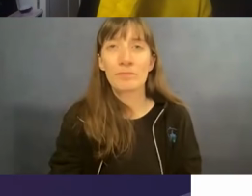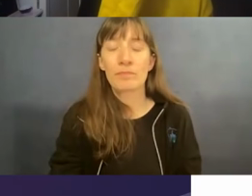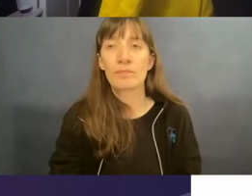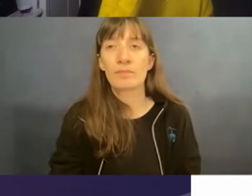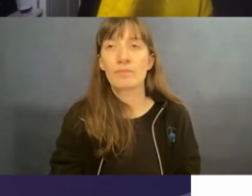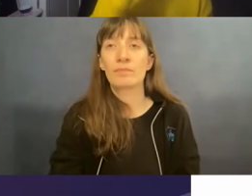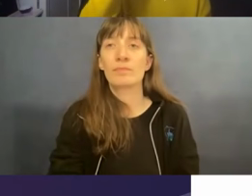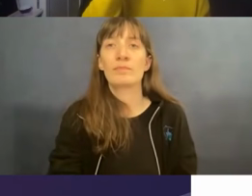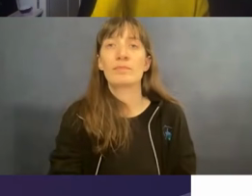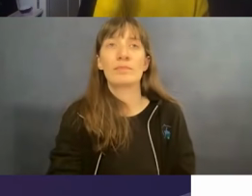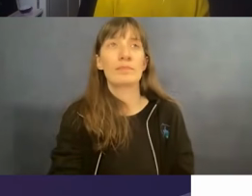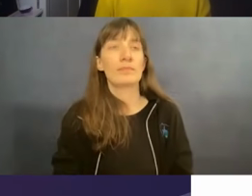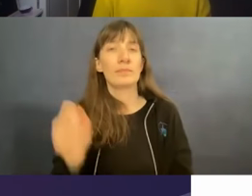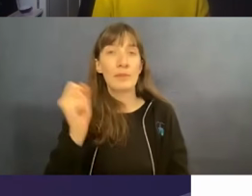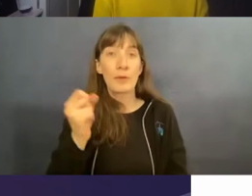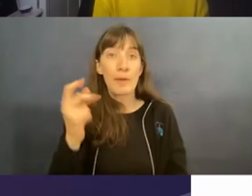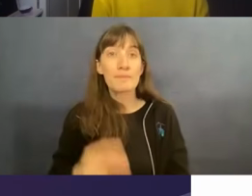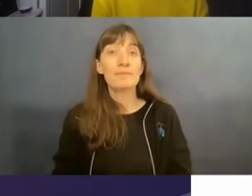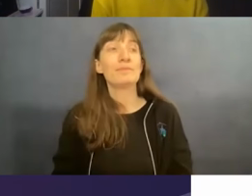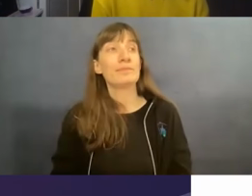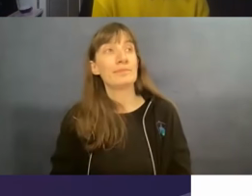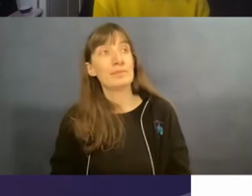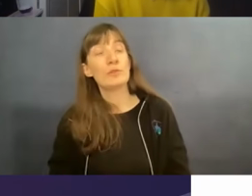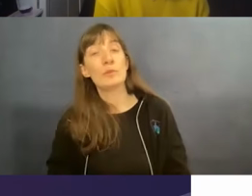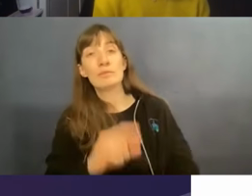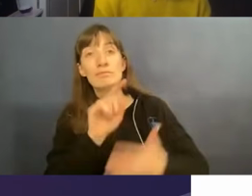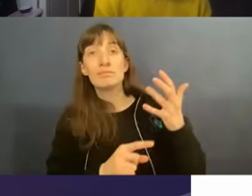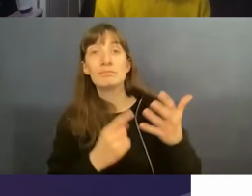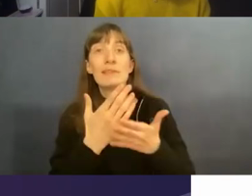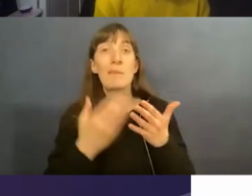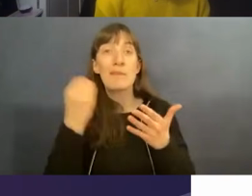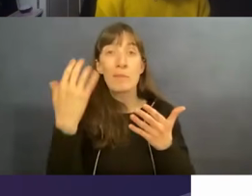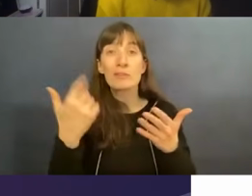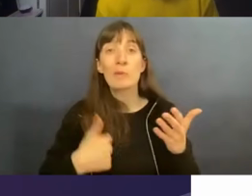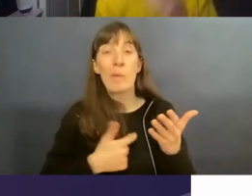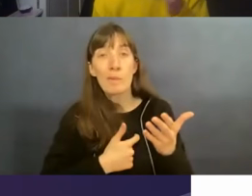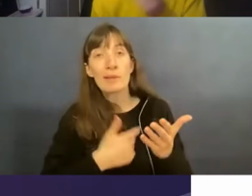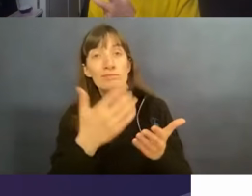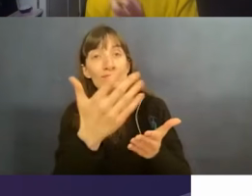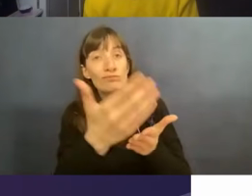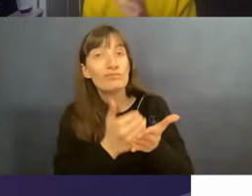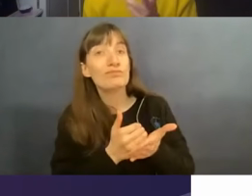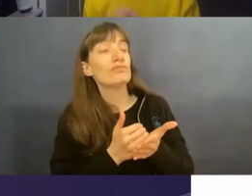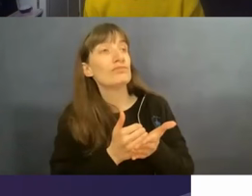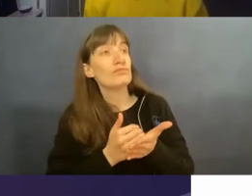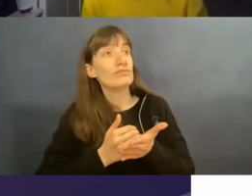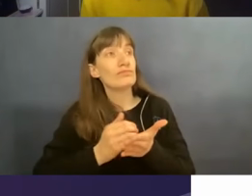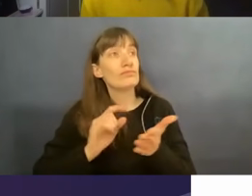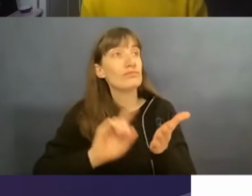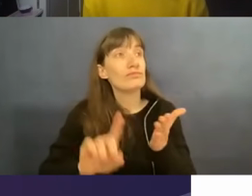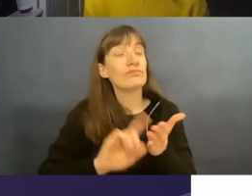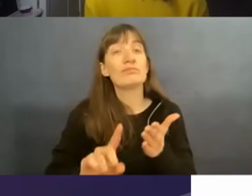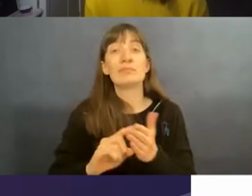All right, so this is a little bit of information that we found about how kids tell and when kids tell in terms